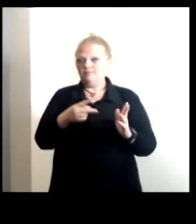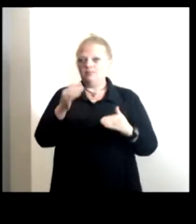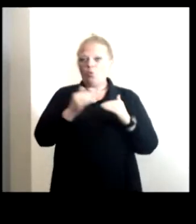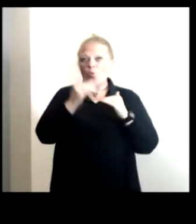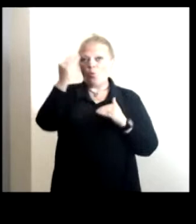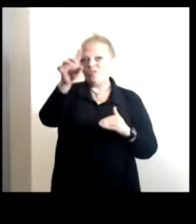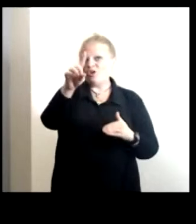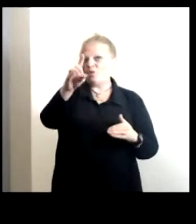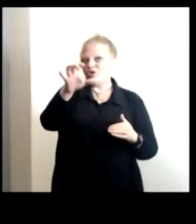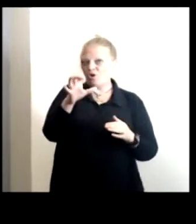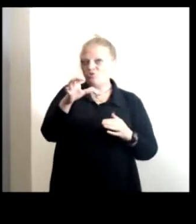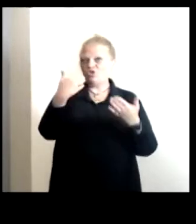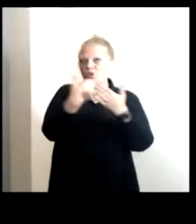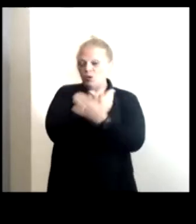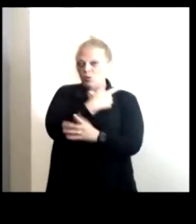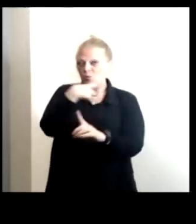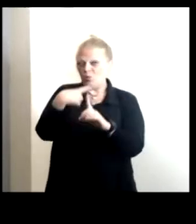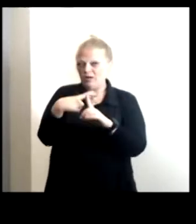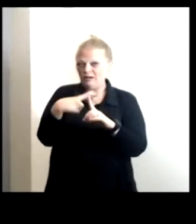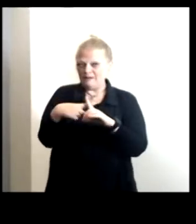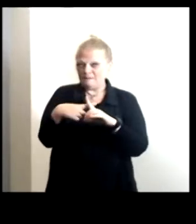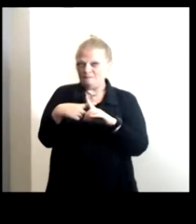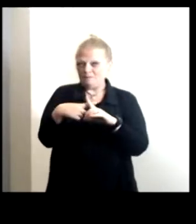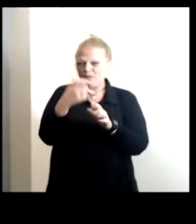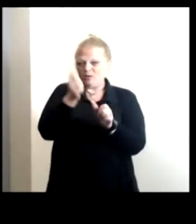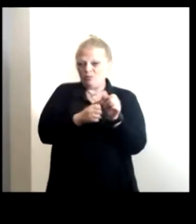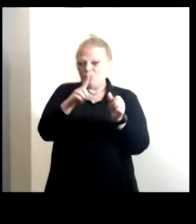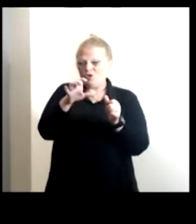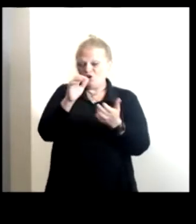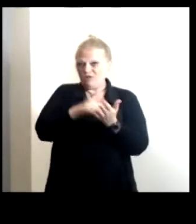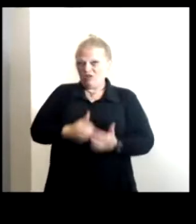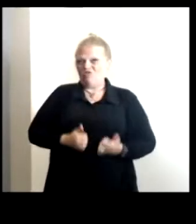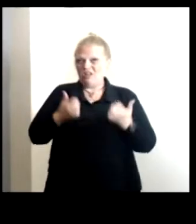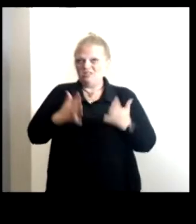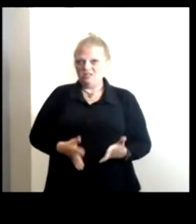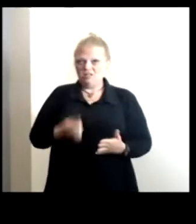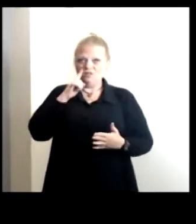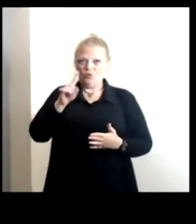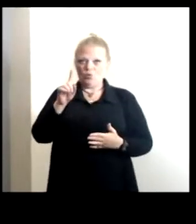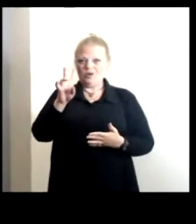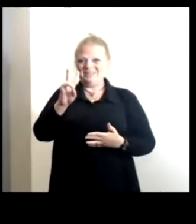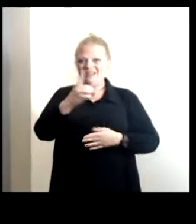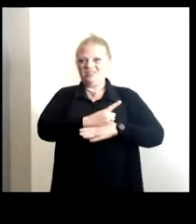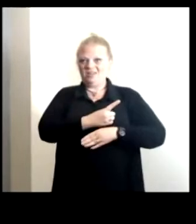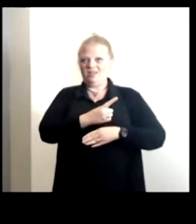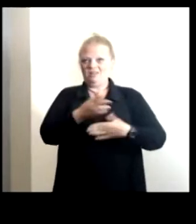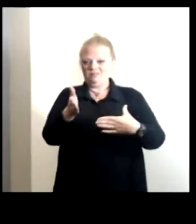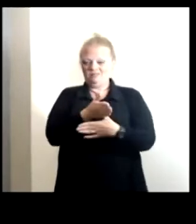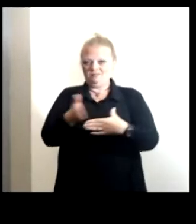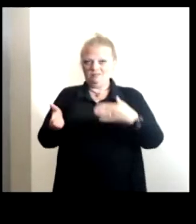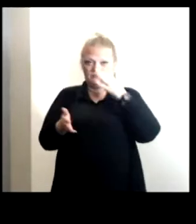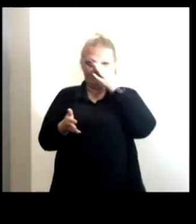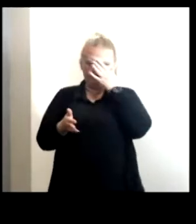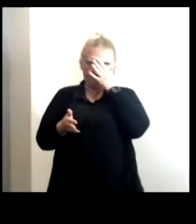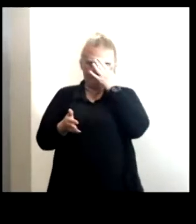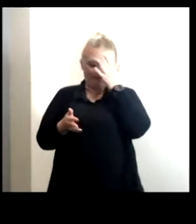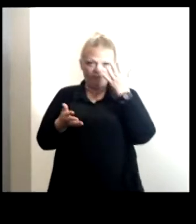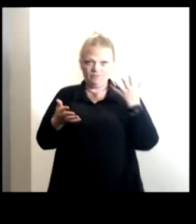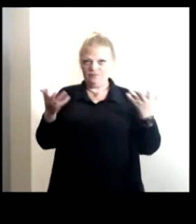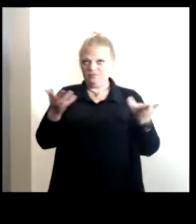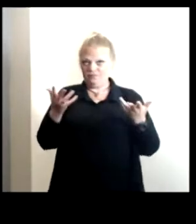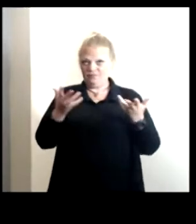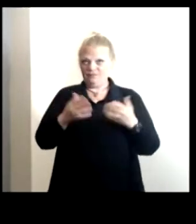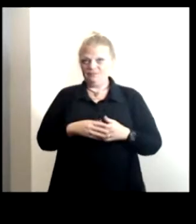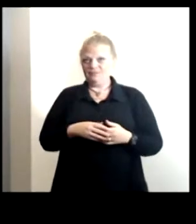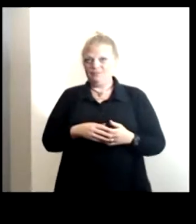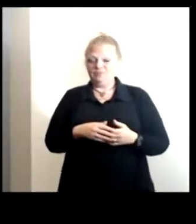100 new cases per 100,000 residents over a 7-day period. So what you are seeing